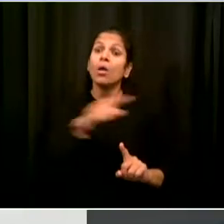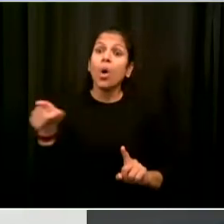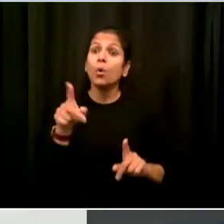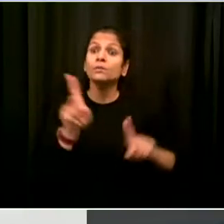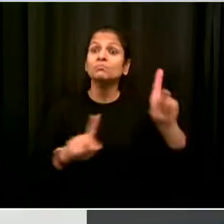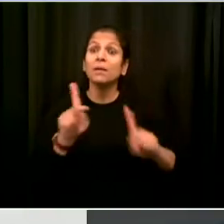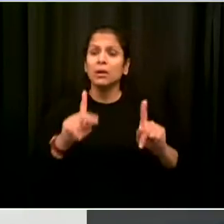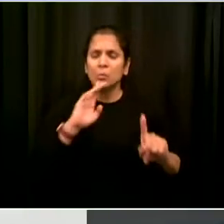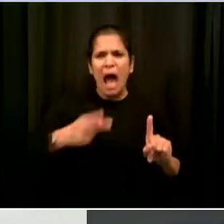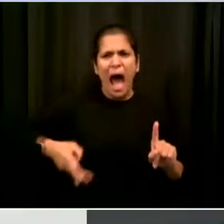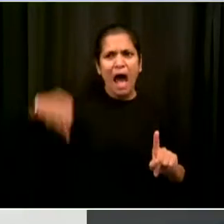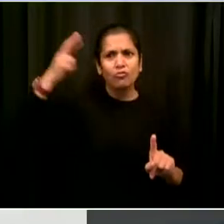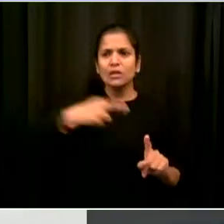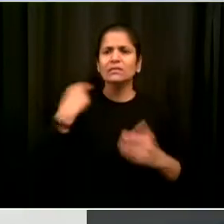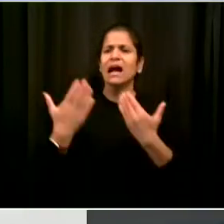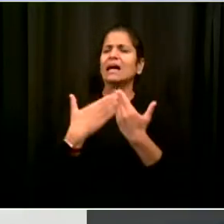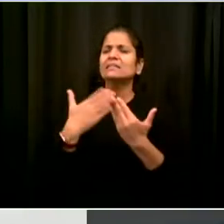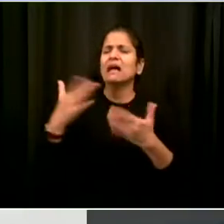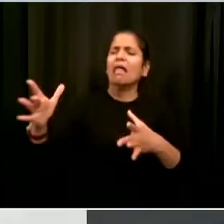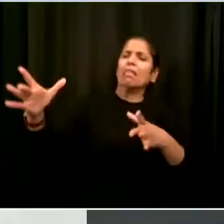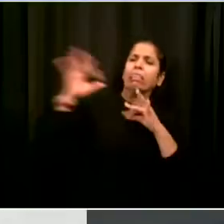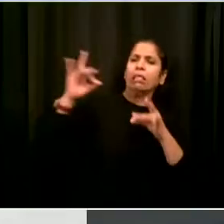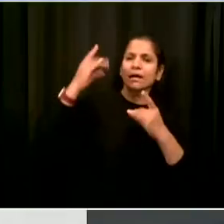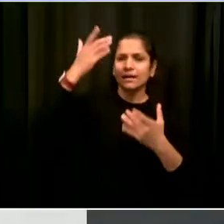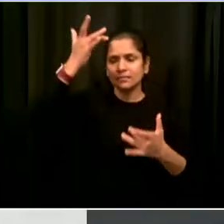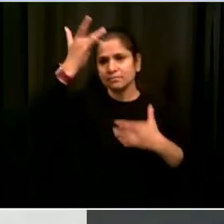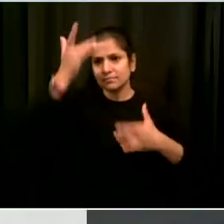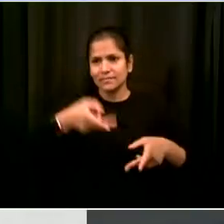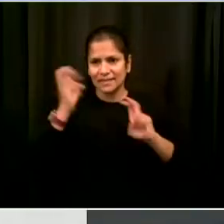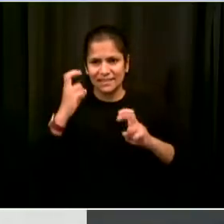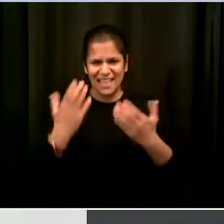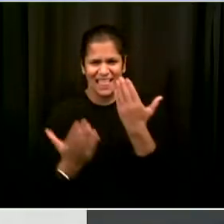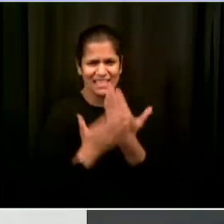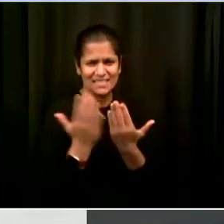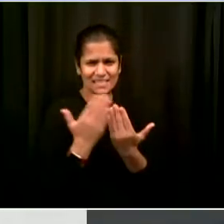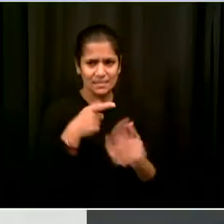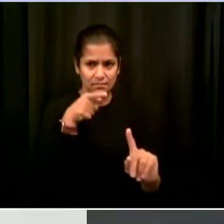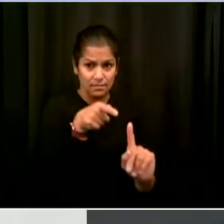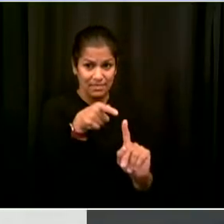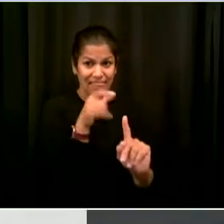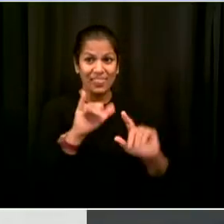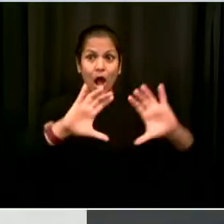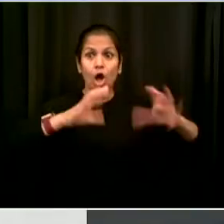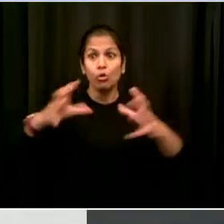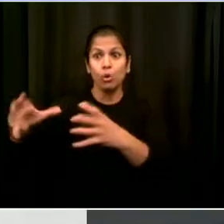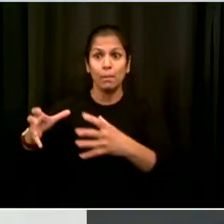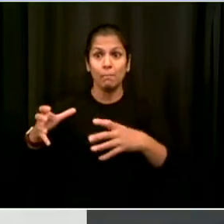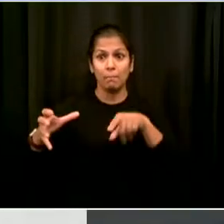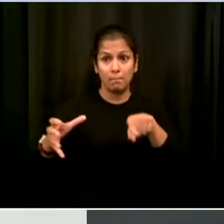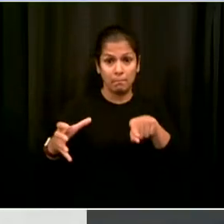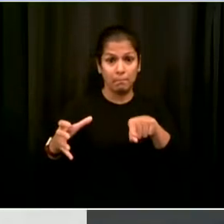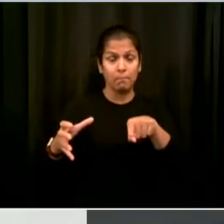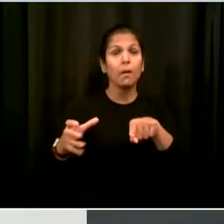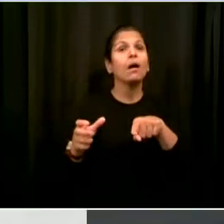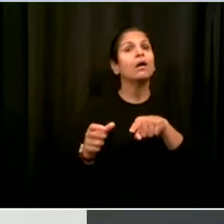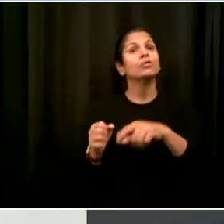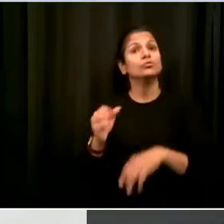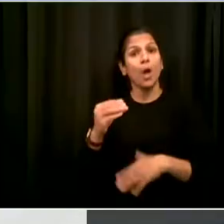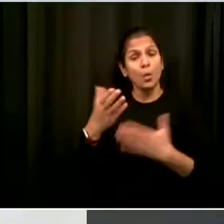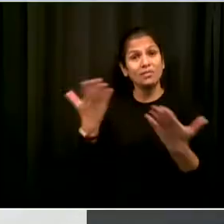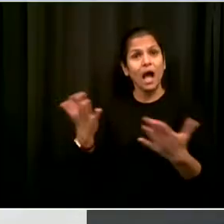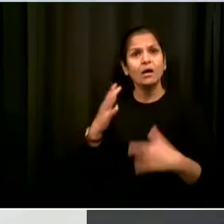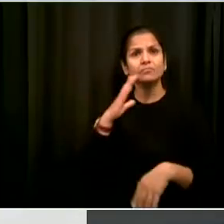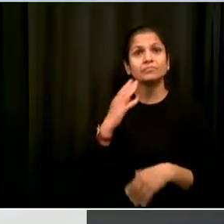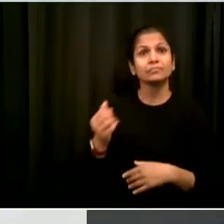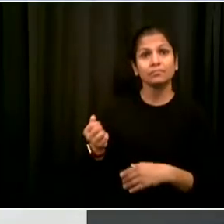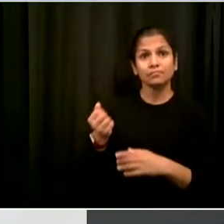force on racial inclusion and equity. This was a different approach than the city government has ever taken before. We said, let's empower